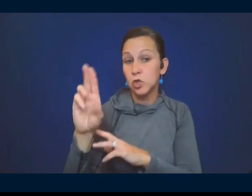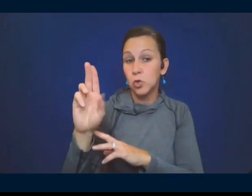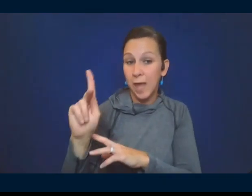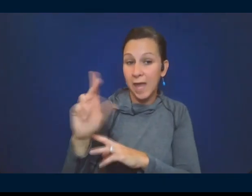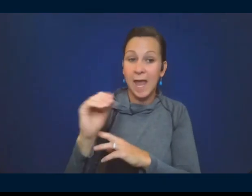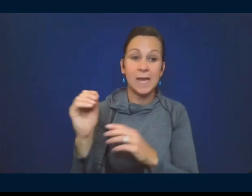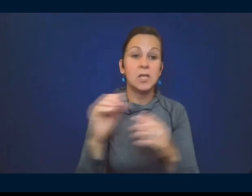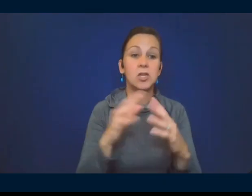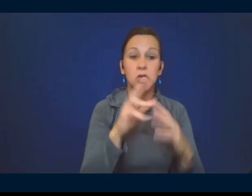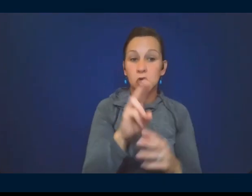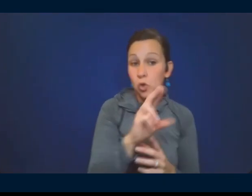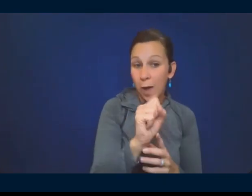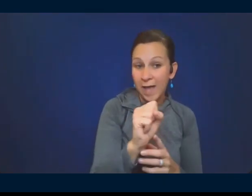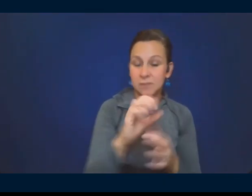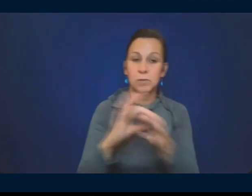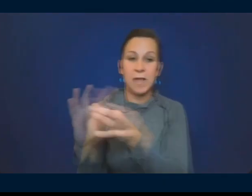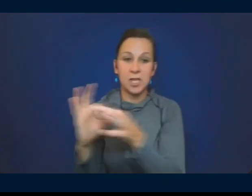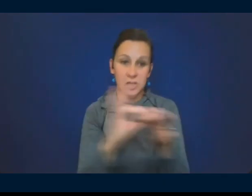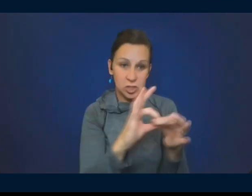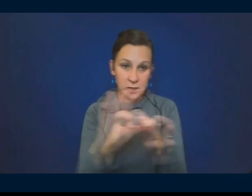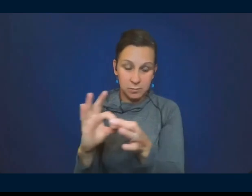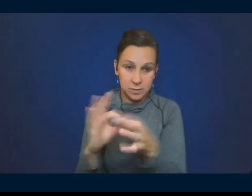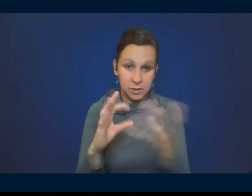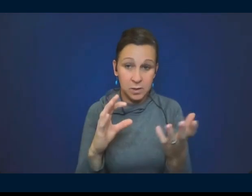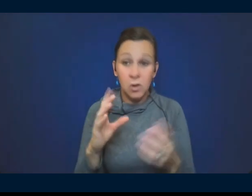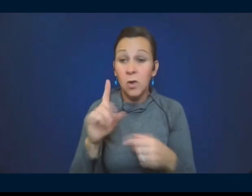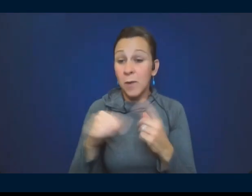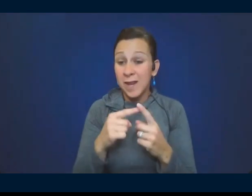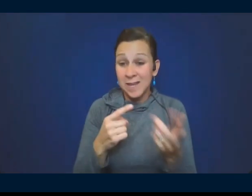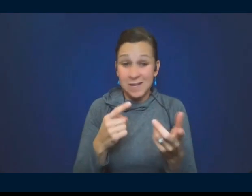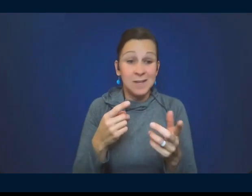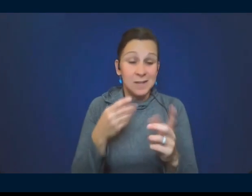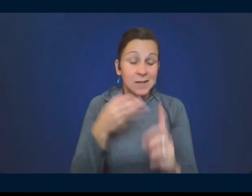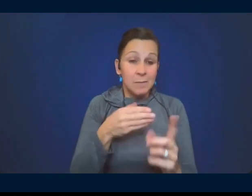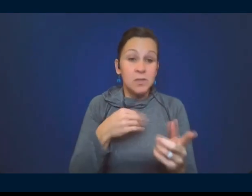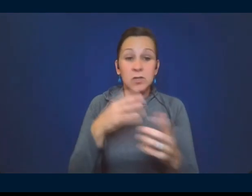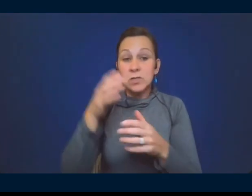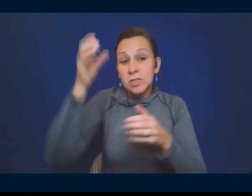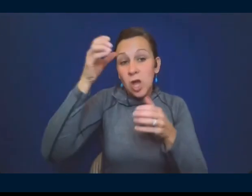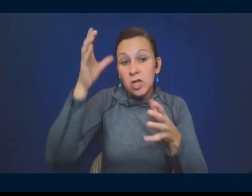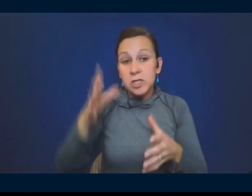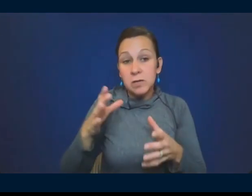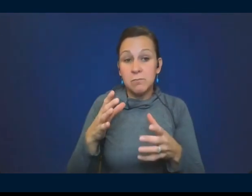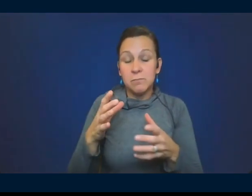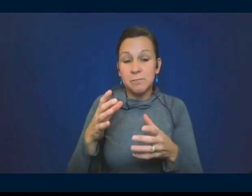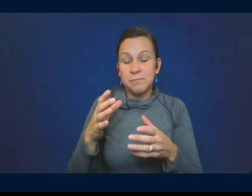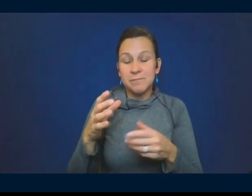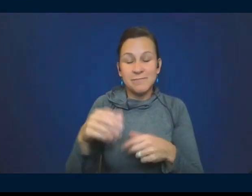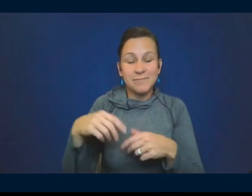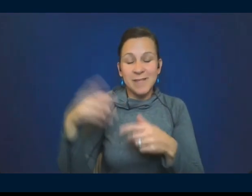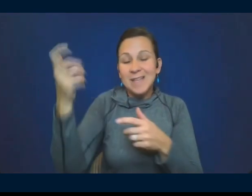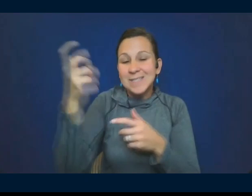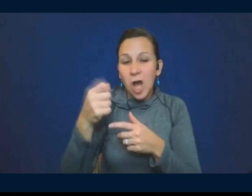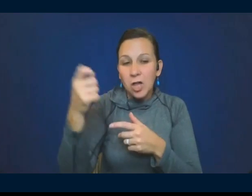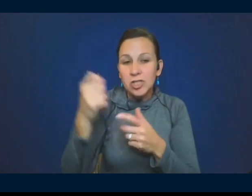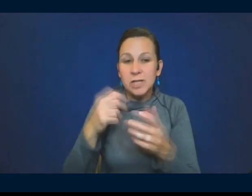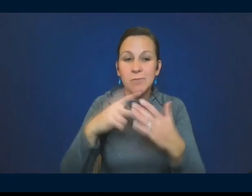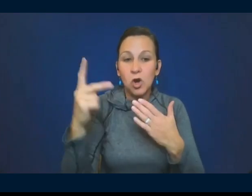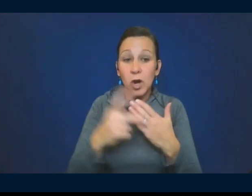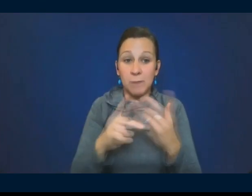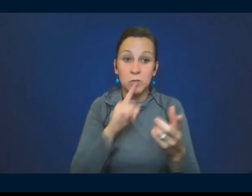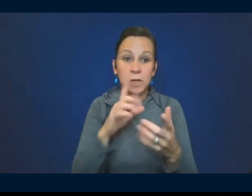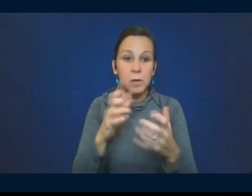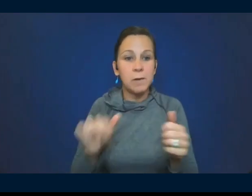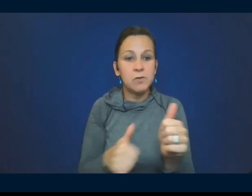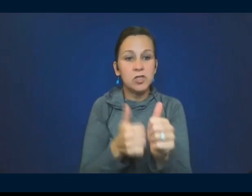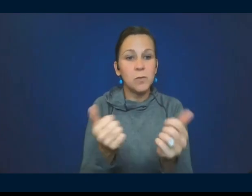And I think, I mean, when it comes down to scholarship programs, you really want to pursue a degree in any field that you feel connected to, that you feel